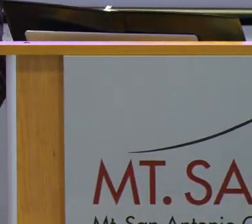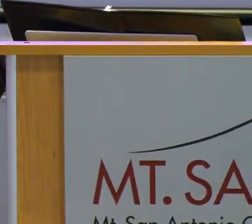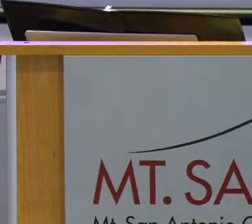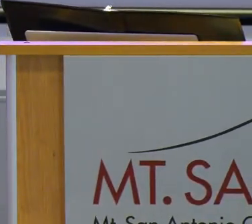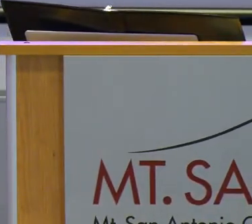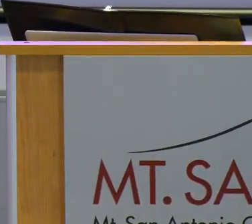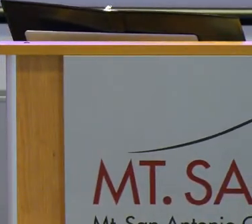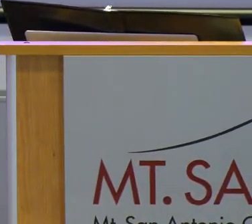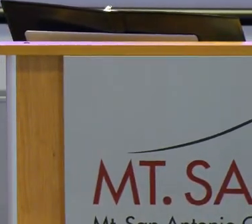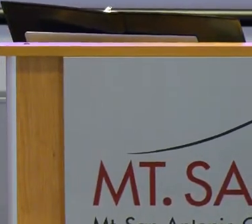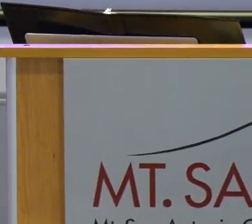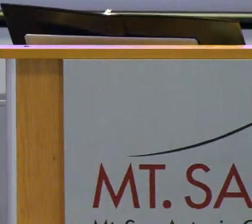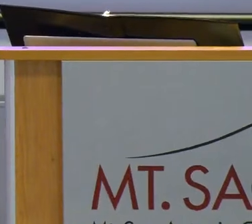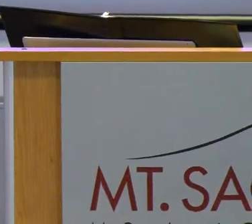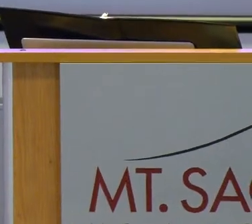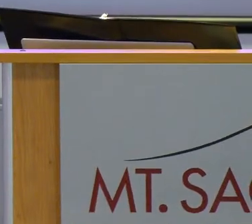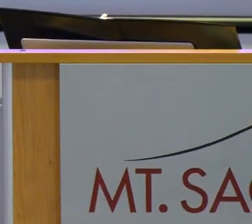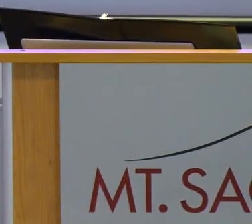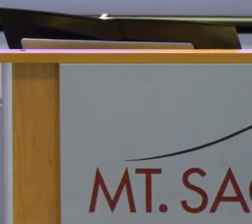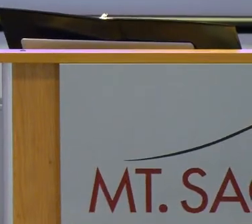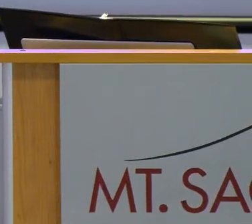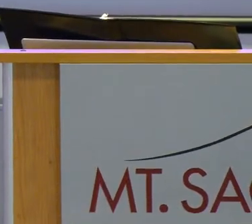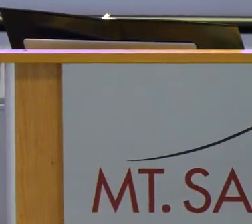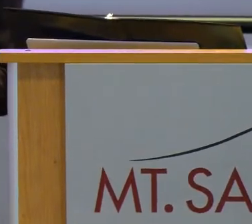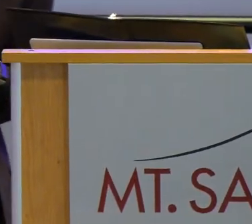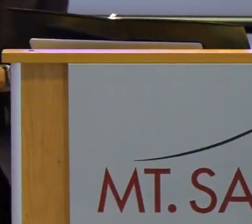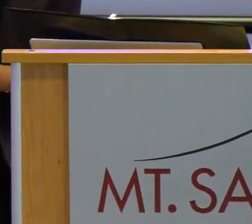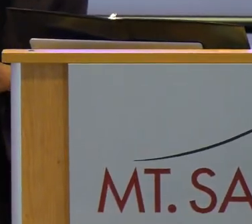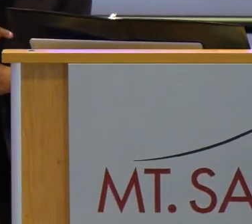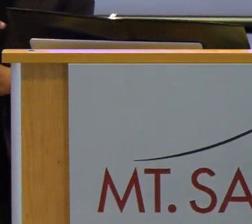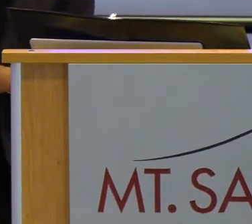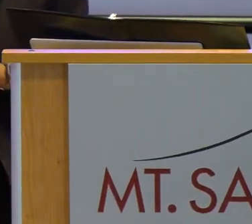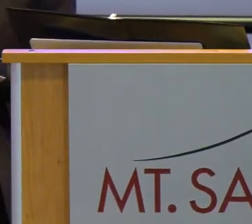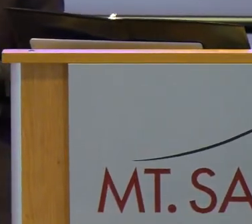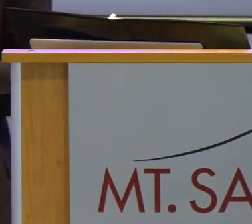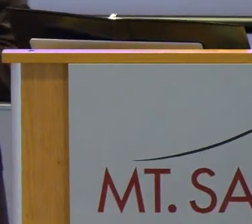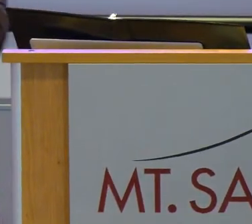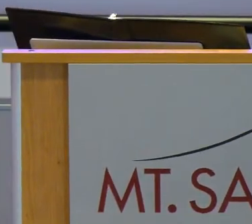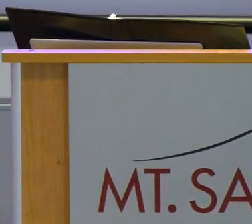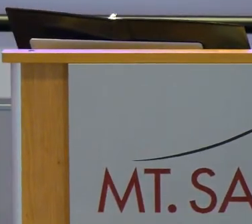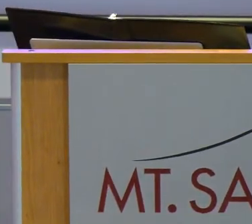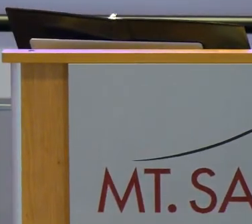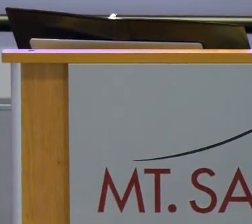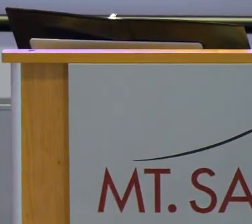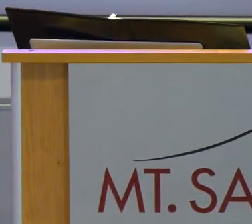to Mt SAC students, faculty, alumni,